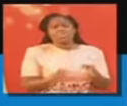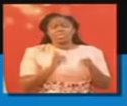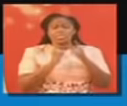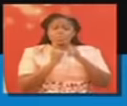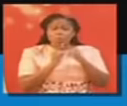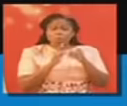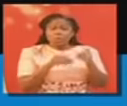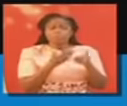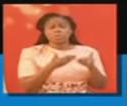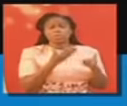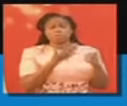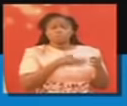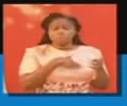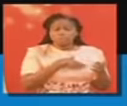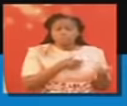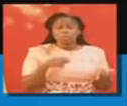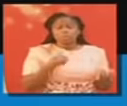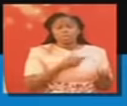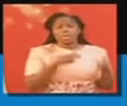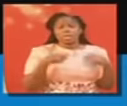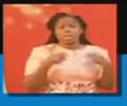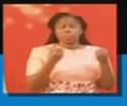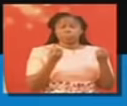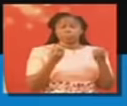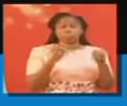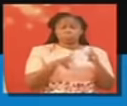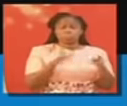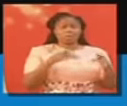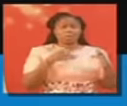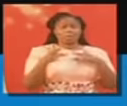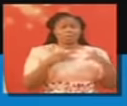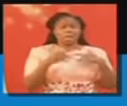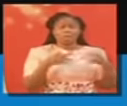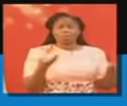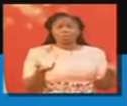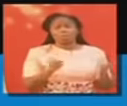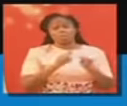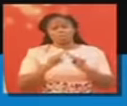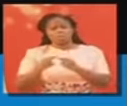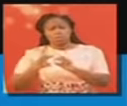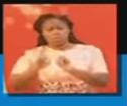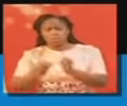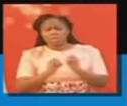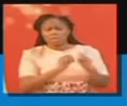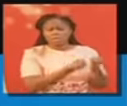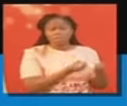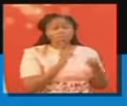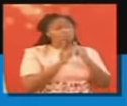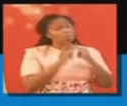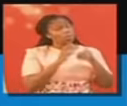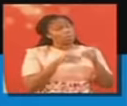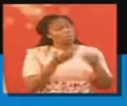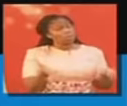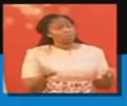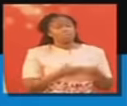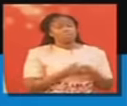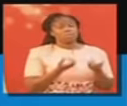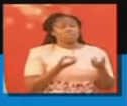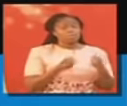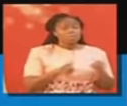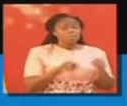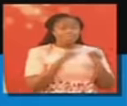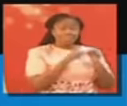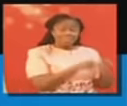issue. We have had a number of complaints from various organizations. One, and the second question, I just